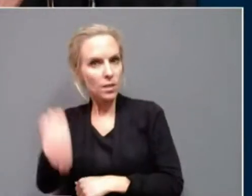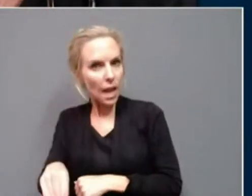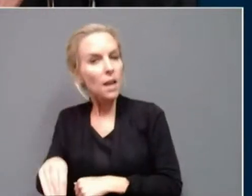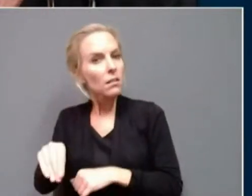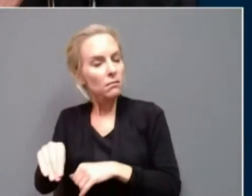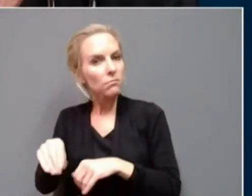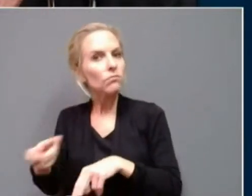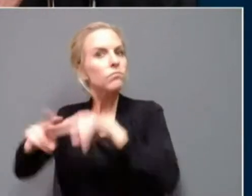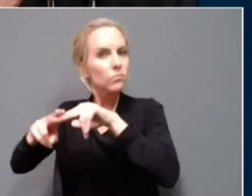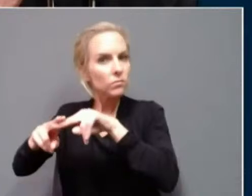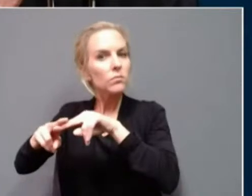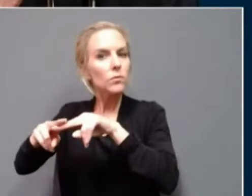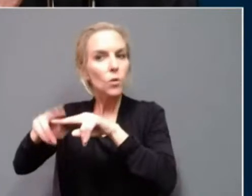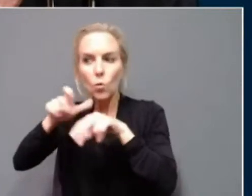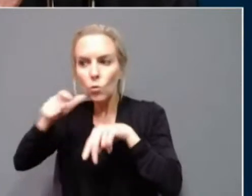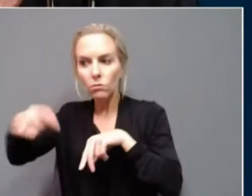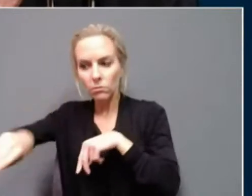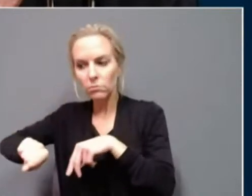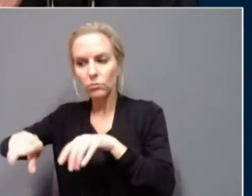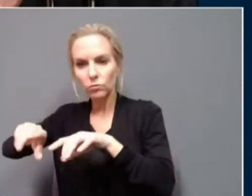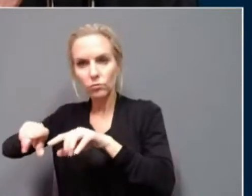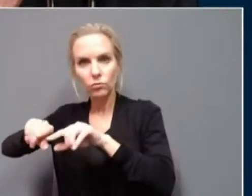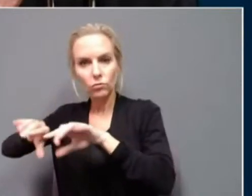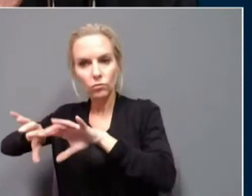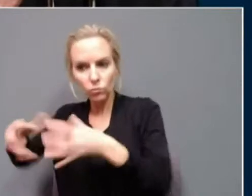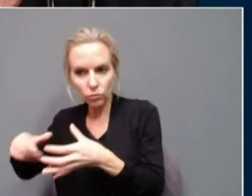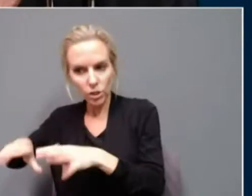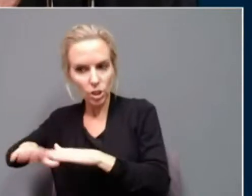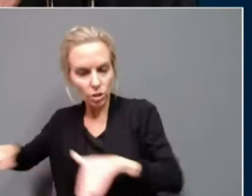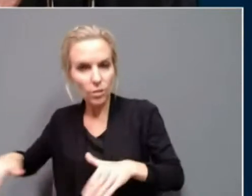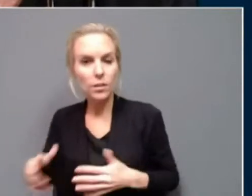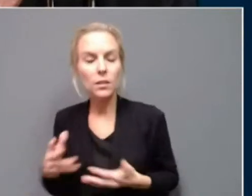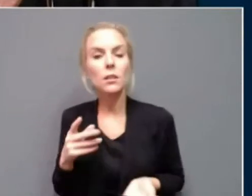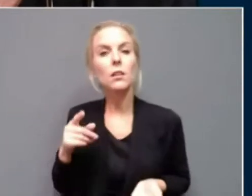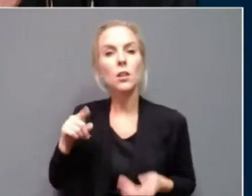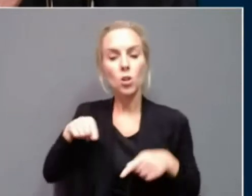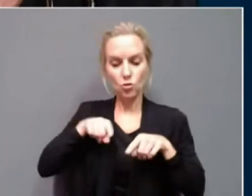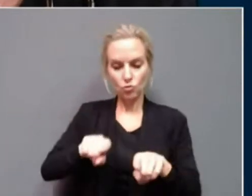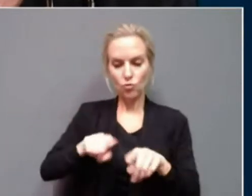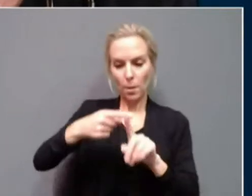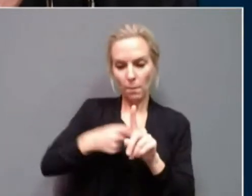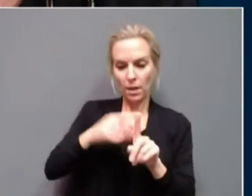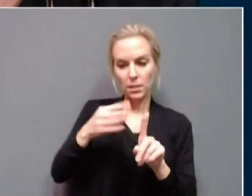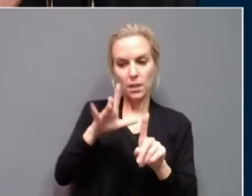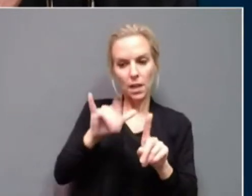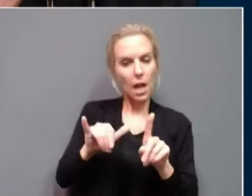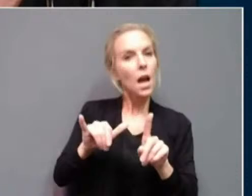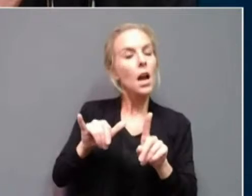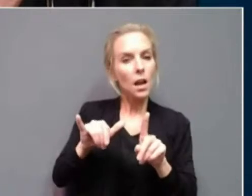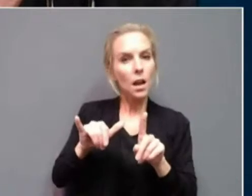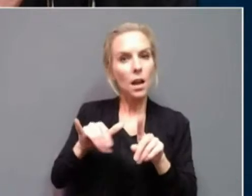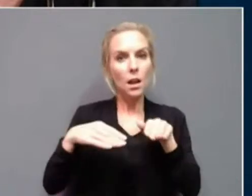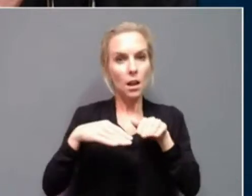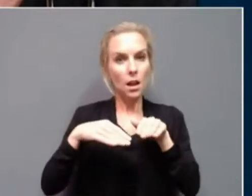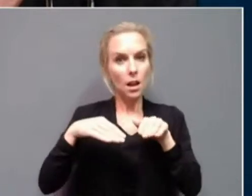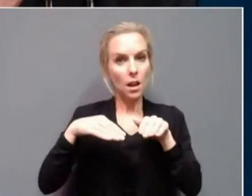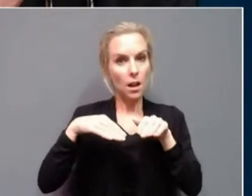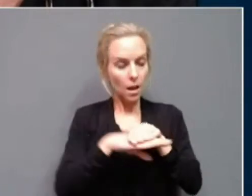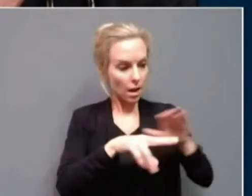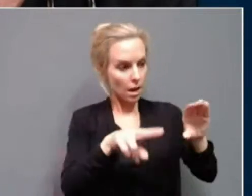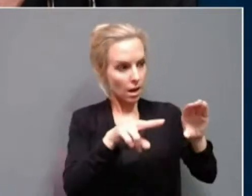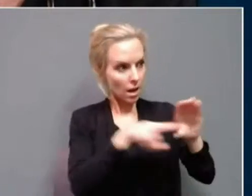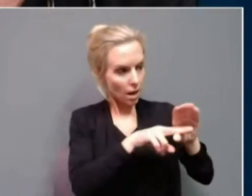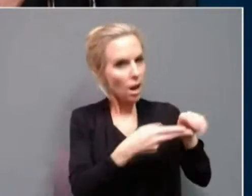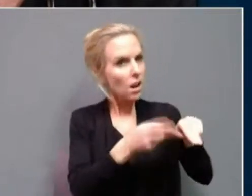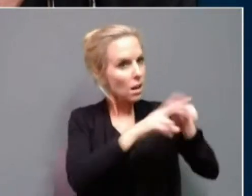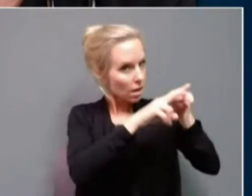now. We have seen in the month of July an increase in admissions, and in the month of August, we've already